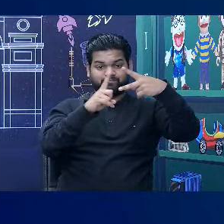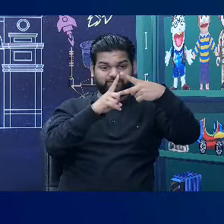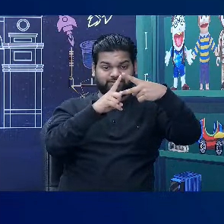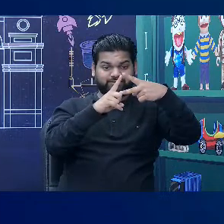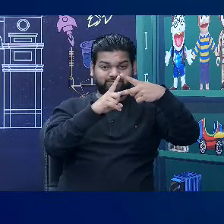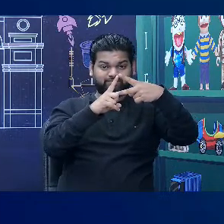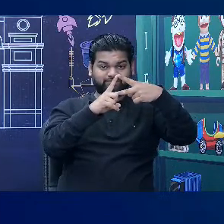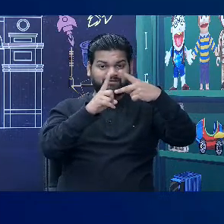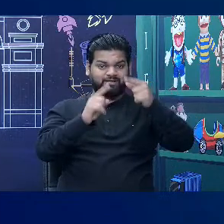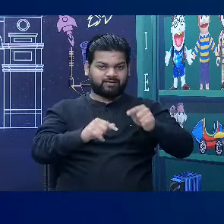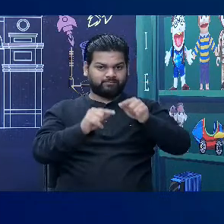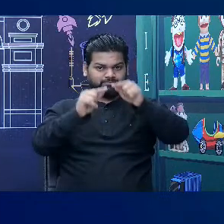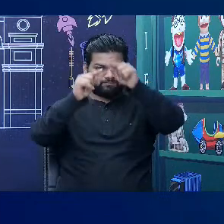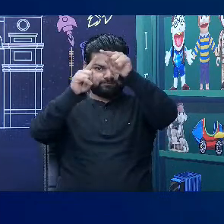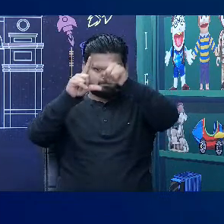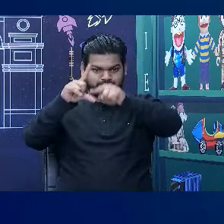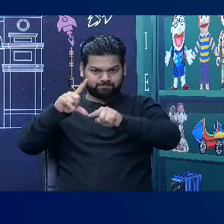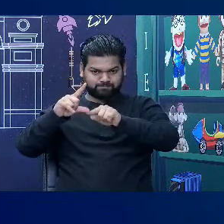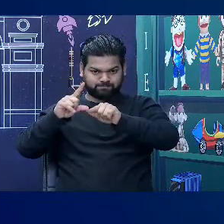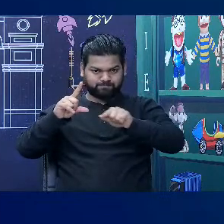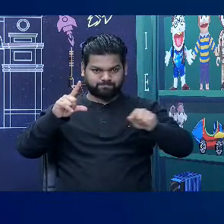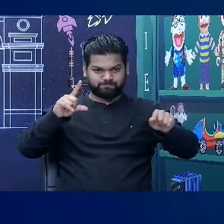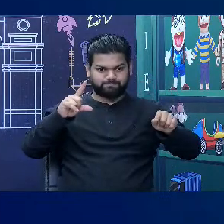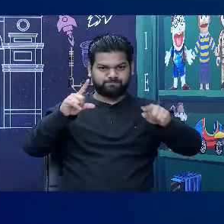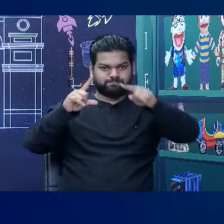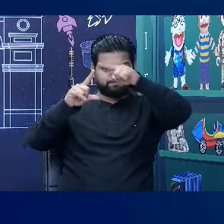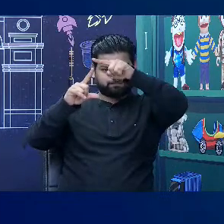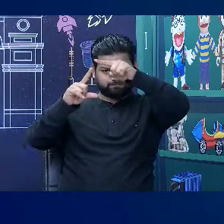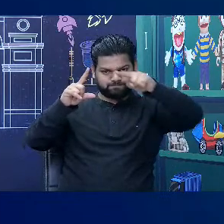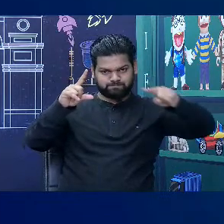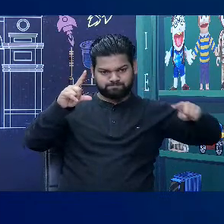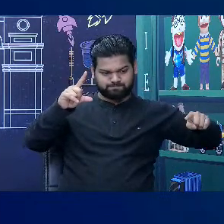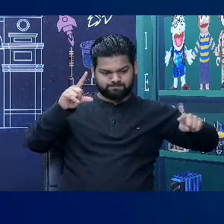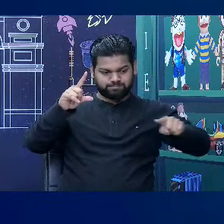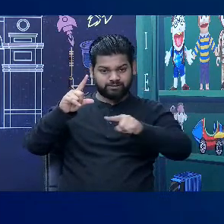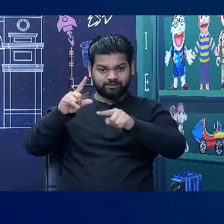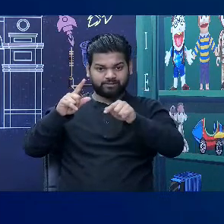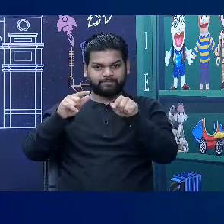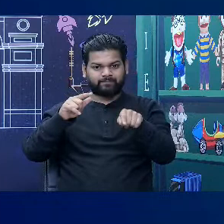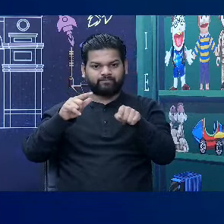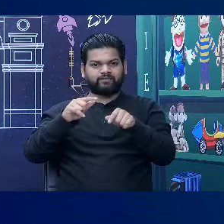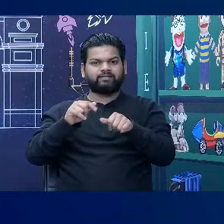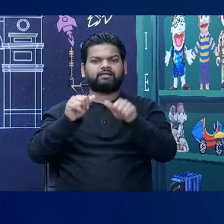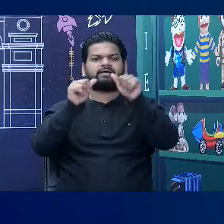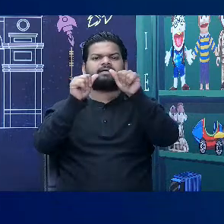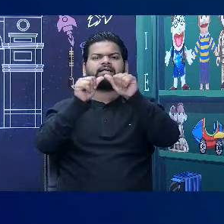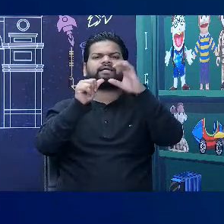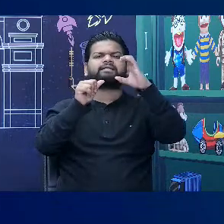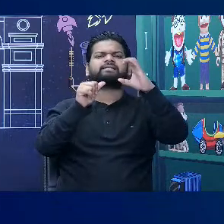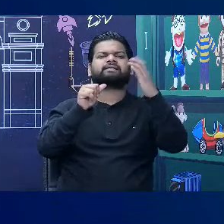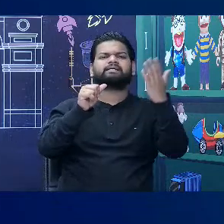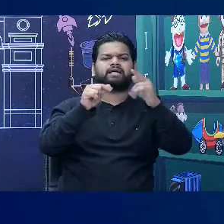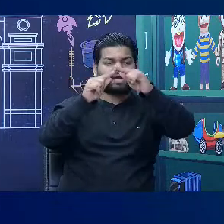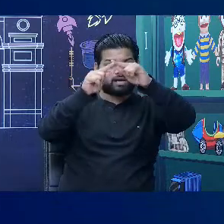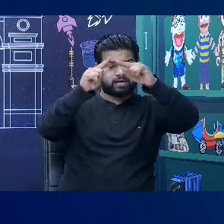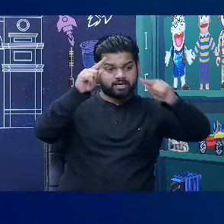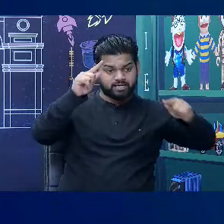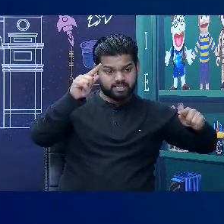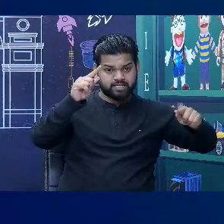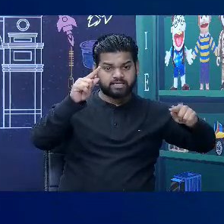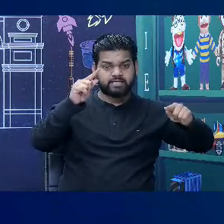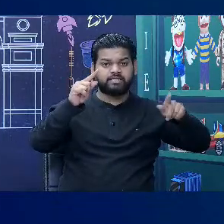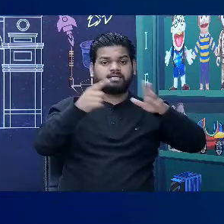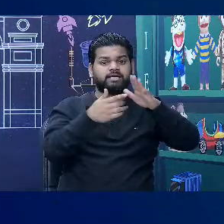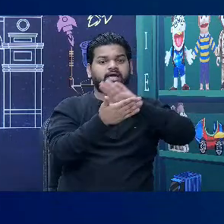A, and AC, which is the longest side, is hypotenuse of the right triangle, and the